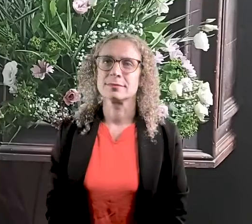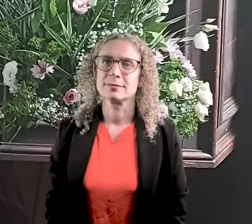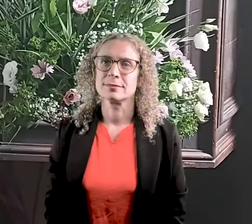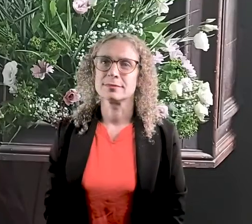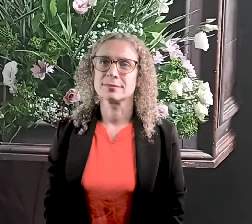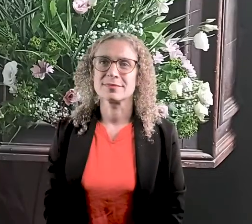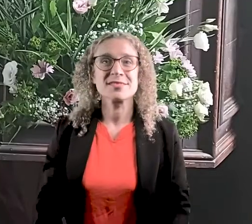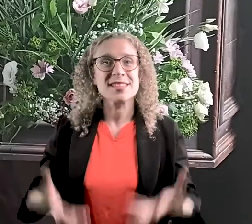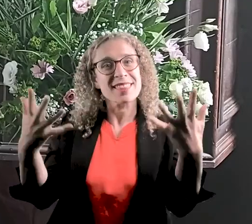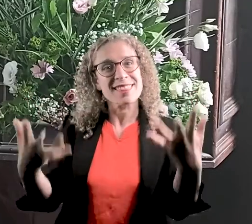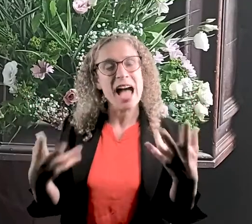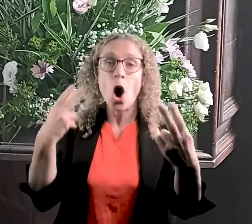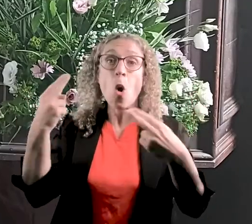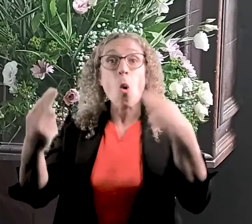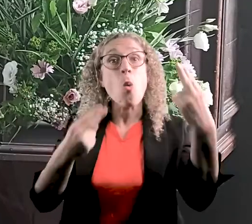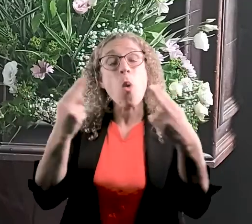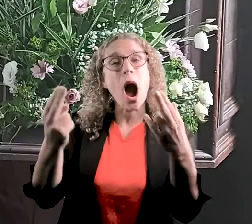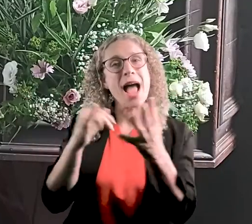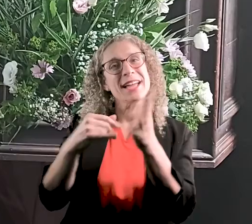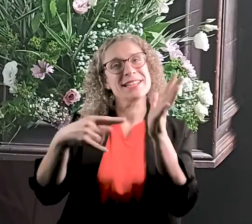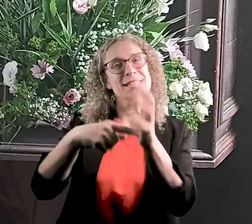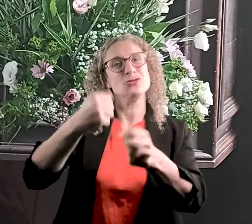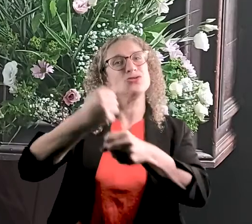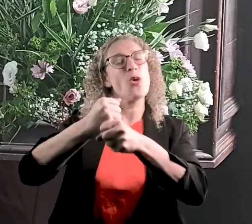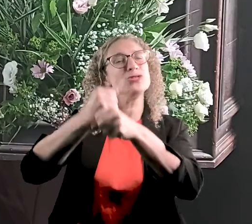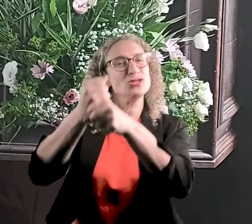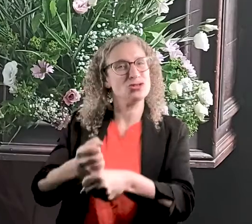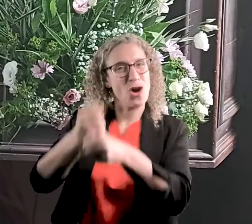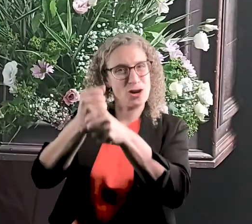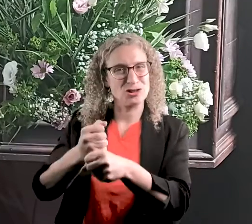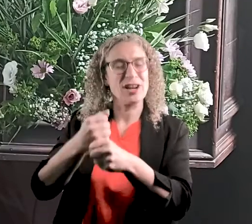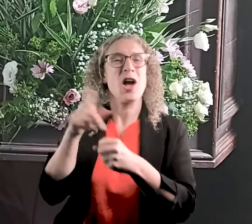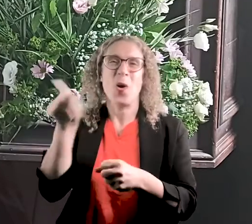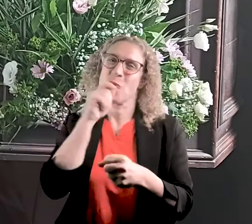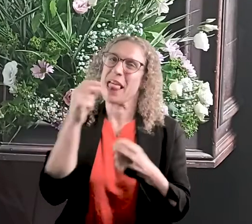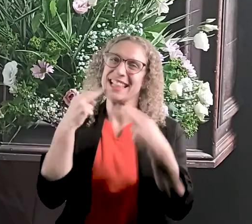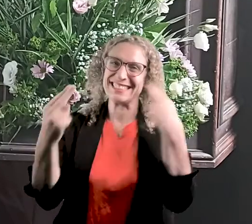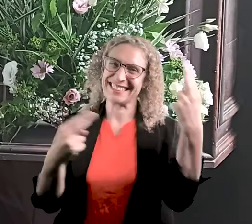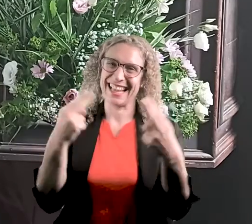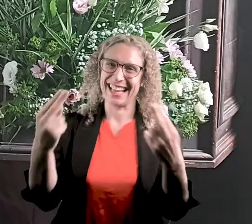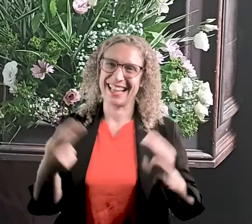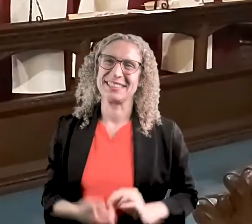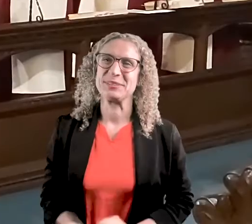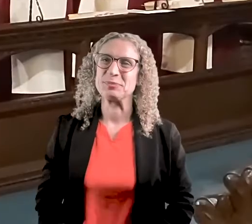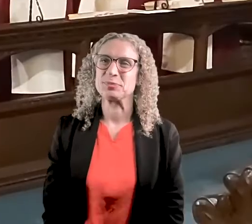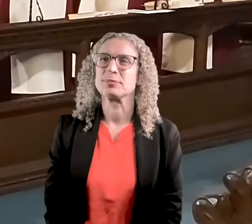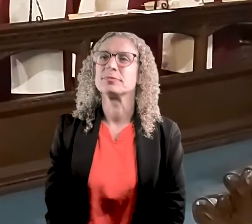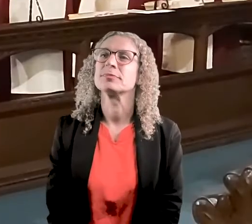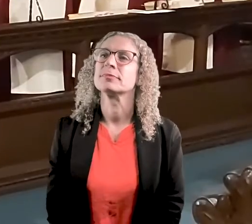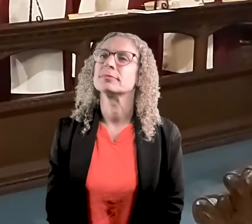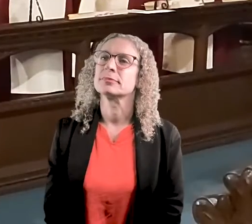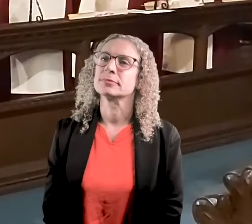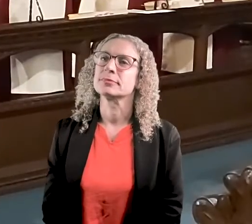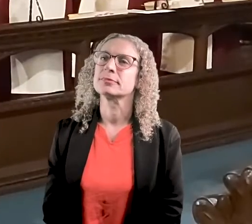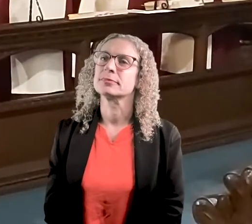And now the choir of St. George's, Pontesbury, are going to sing.